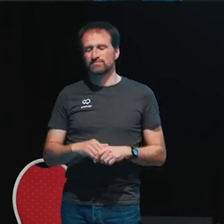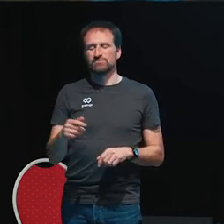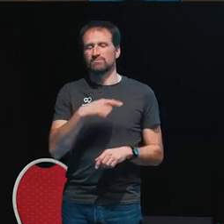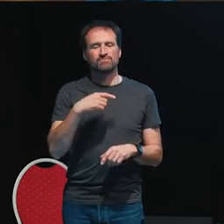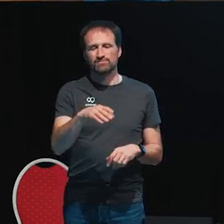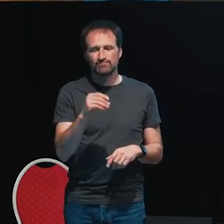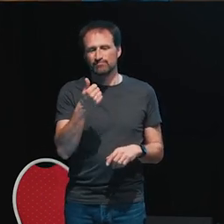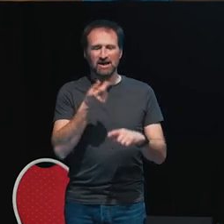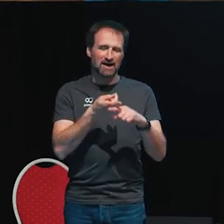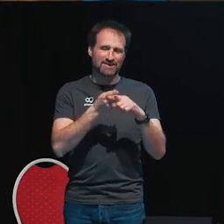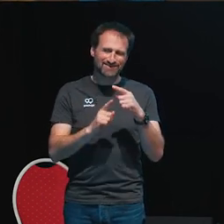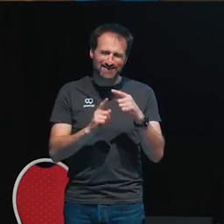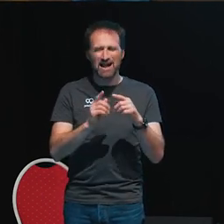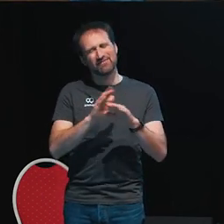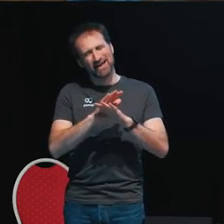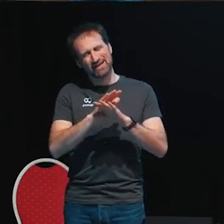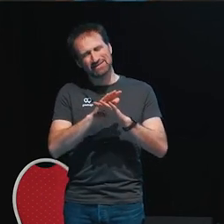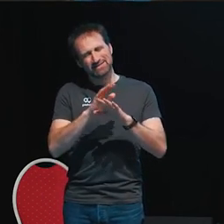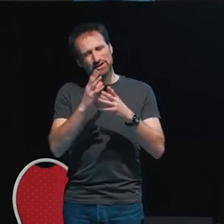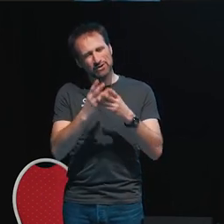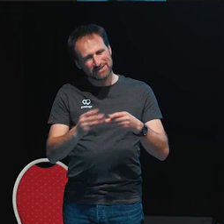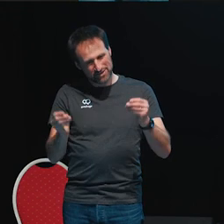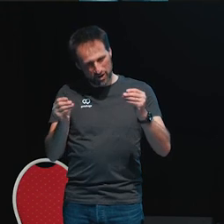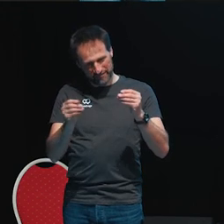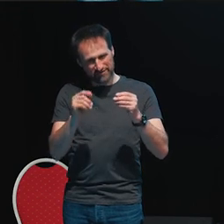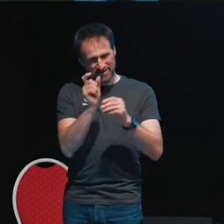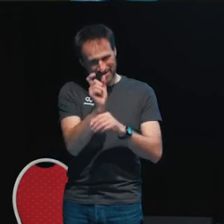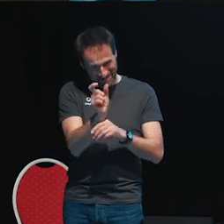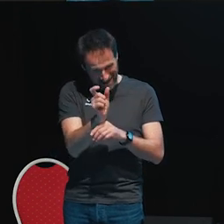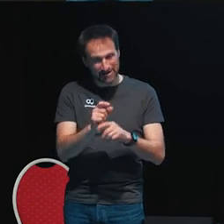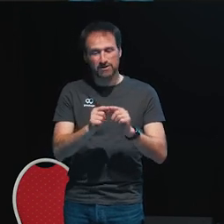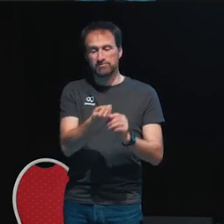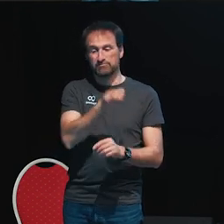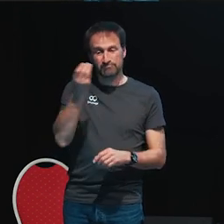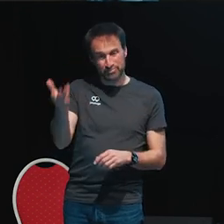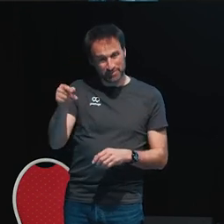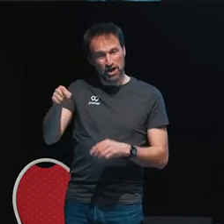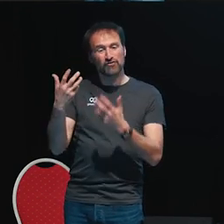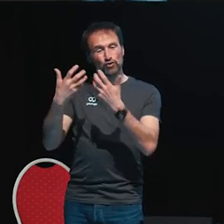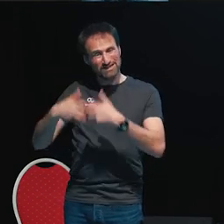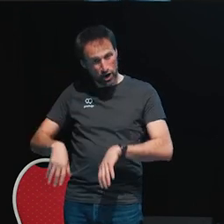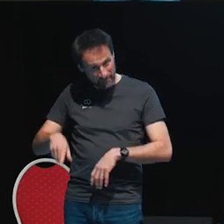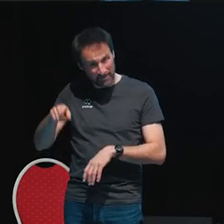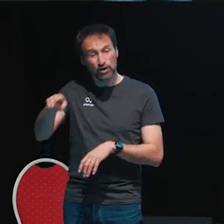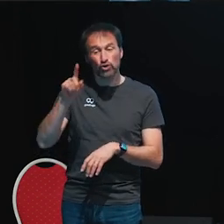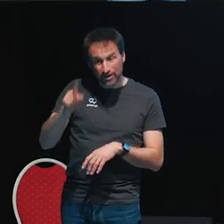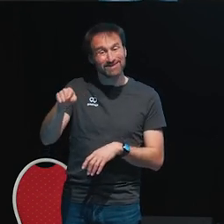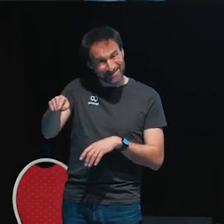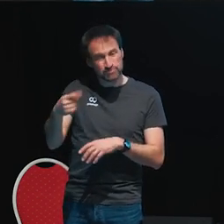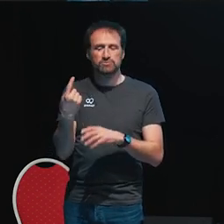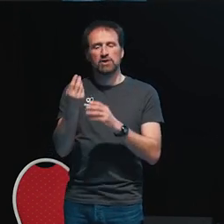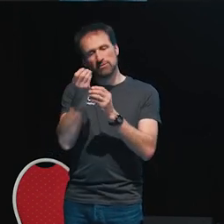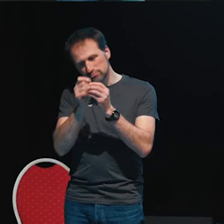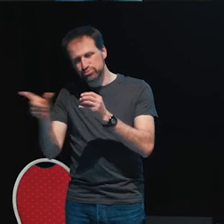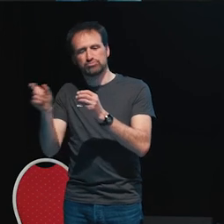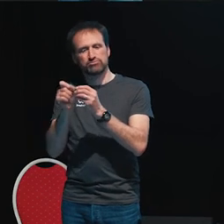partially resolved file. We'll pass it to the resolver and say, hey, go make sure it exists, right? And if it does, we want this